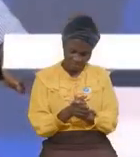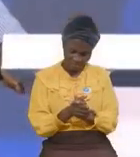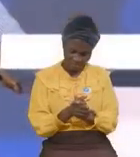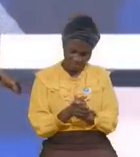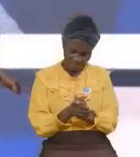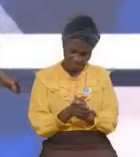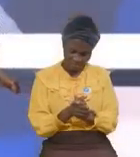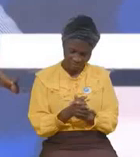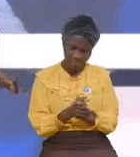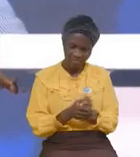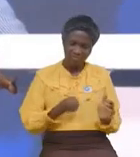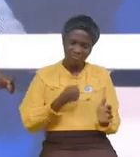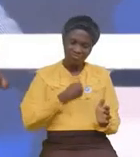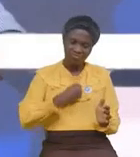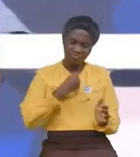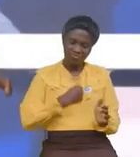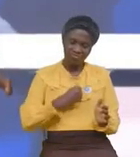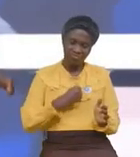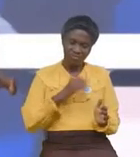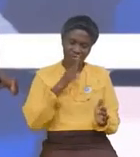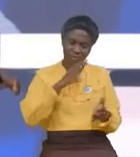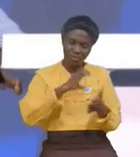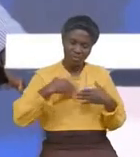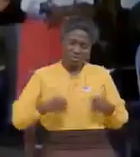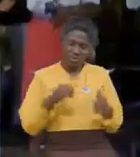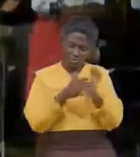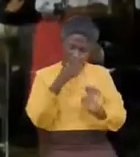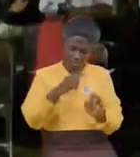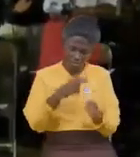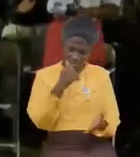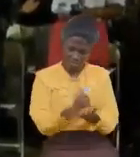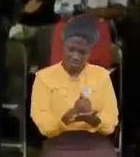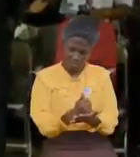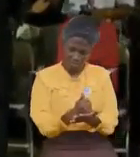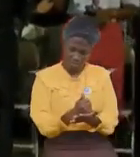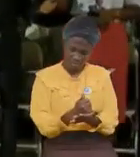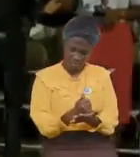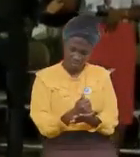Asthma, be healed in Jesus' name.